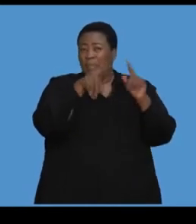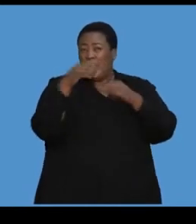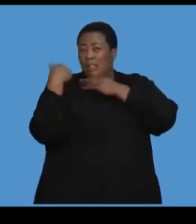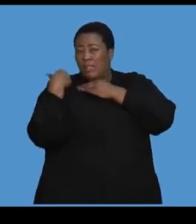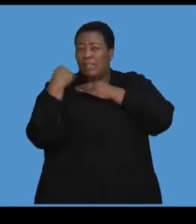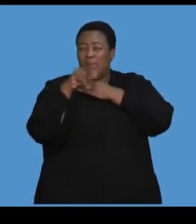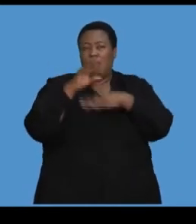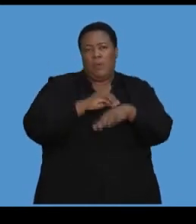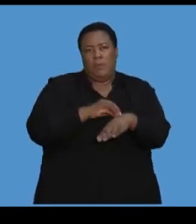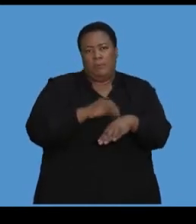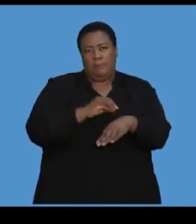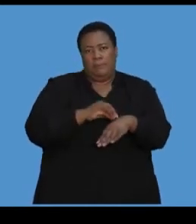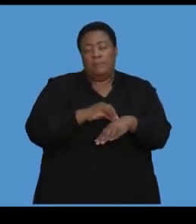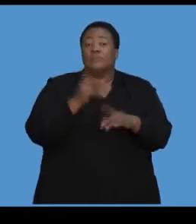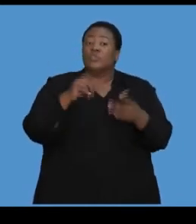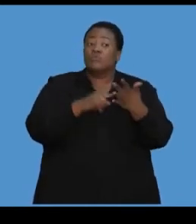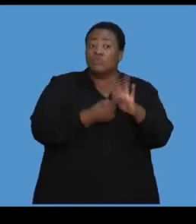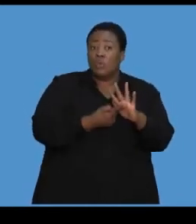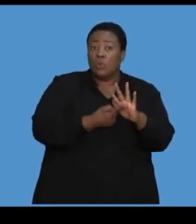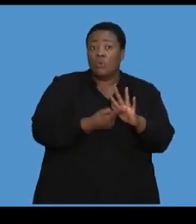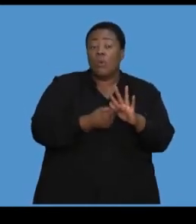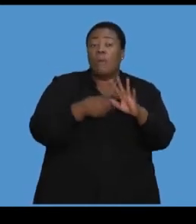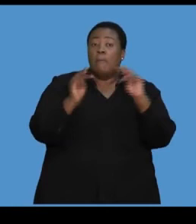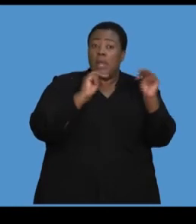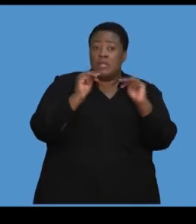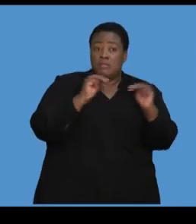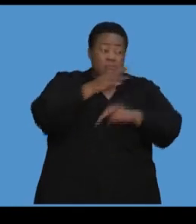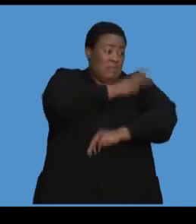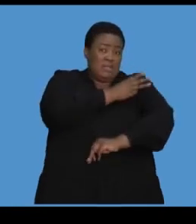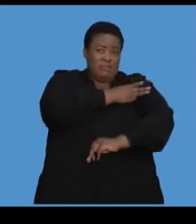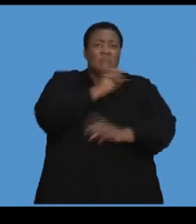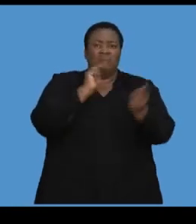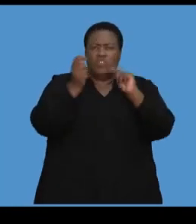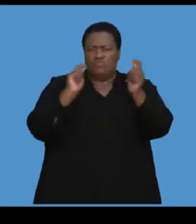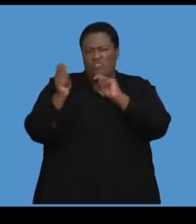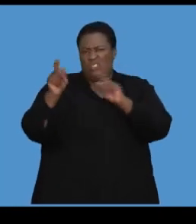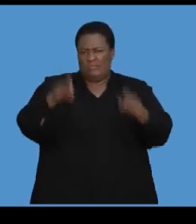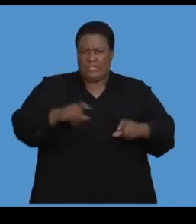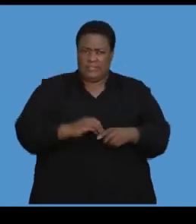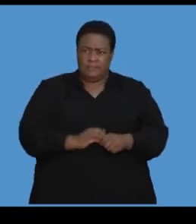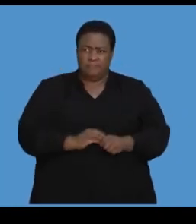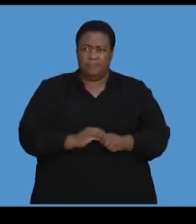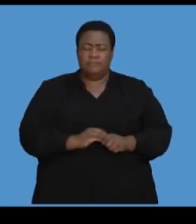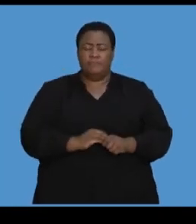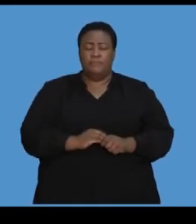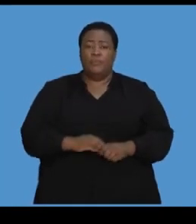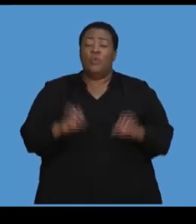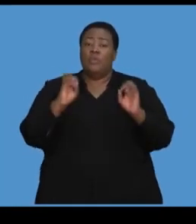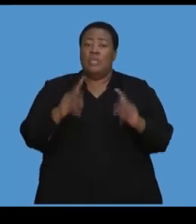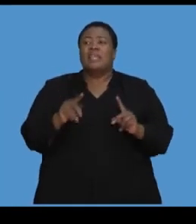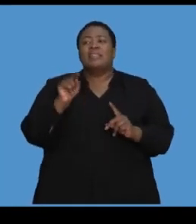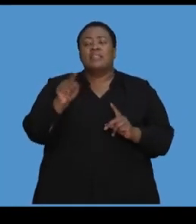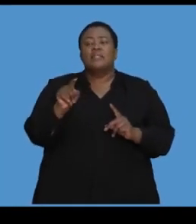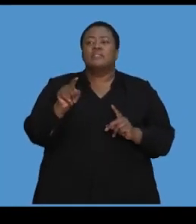is accountability. So to ensure accountability, you can change management there. Let's continue. Right,